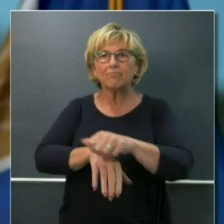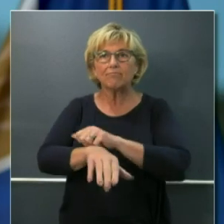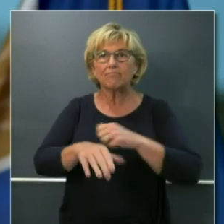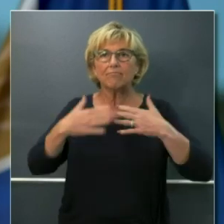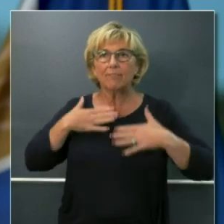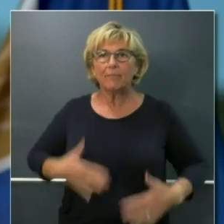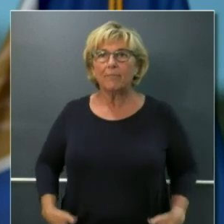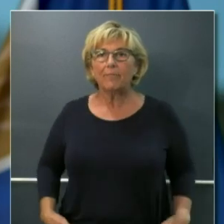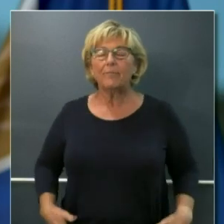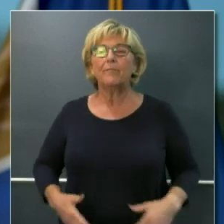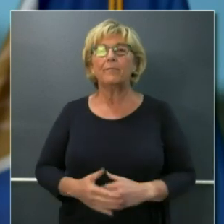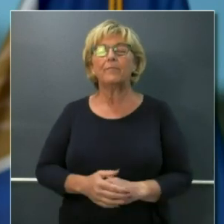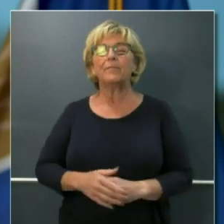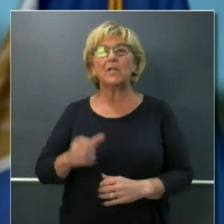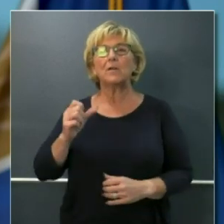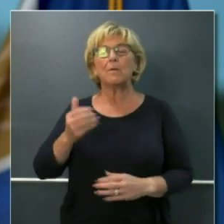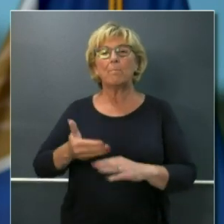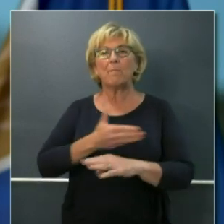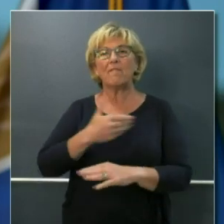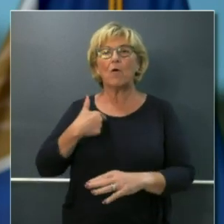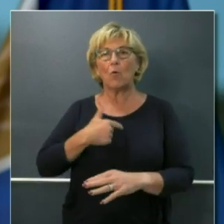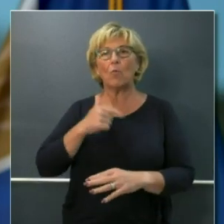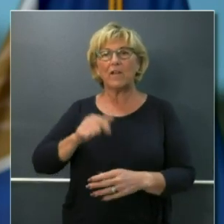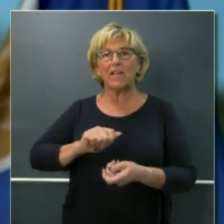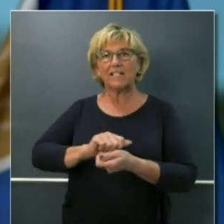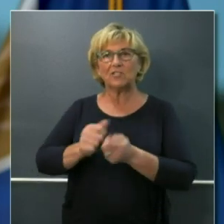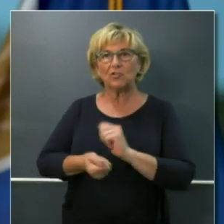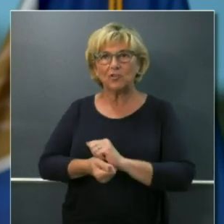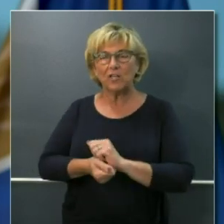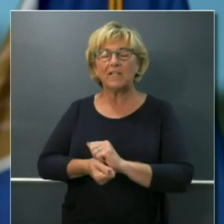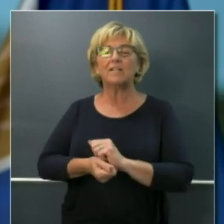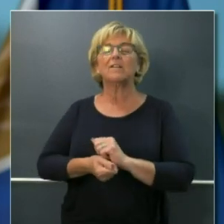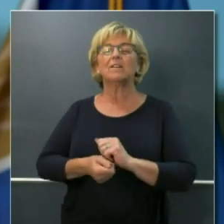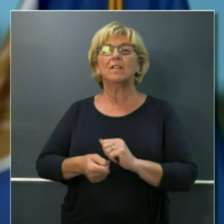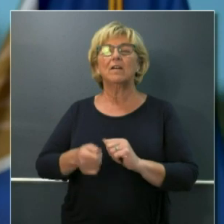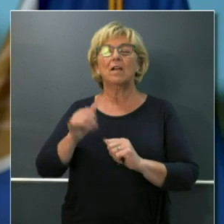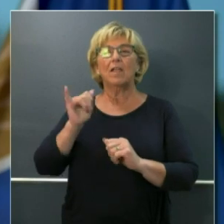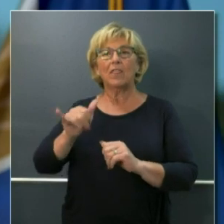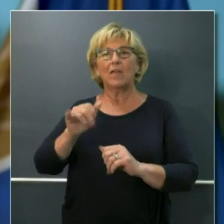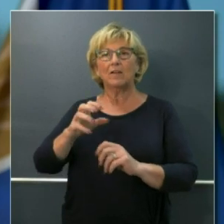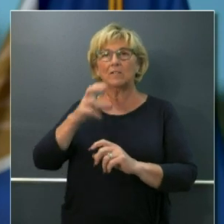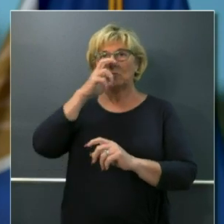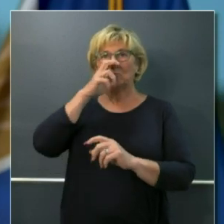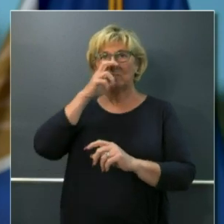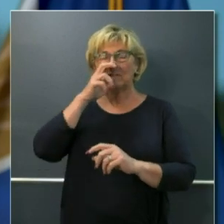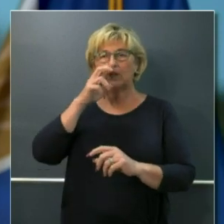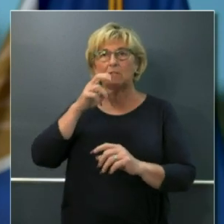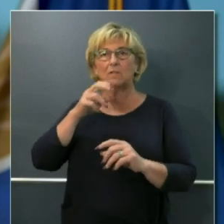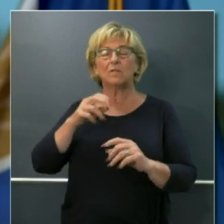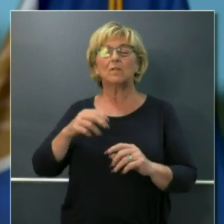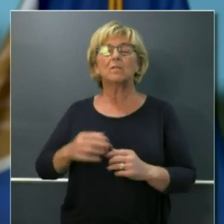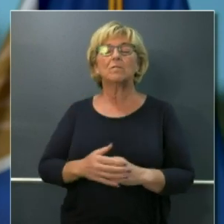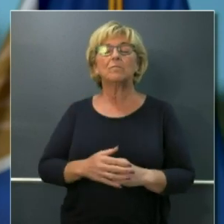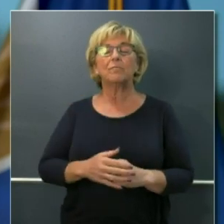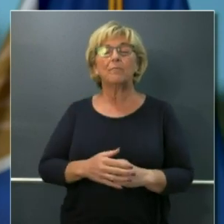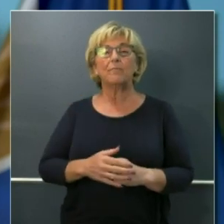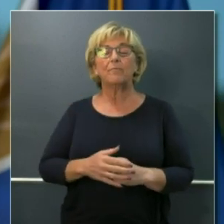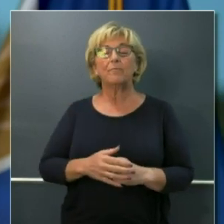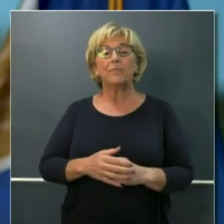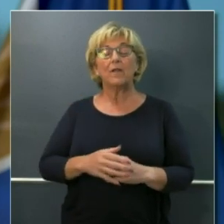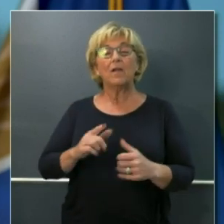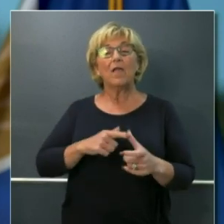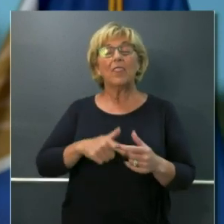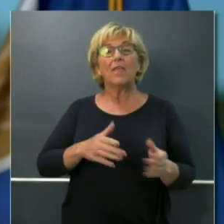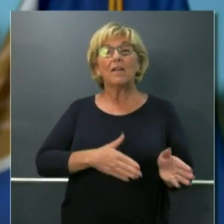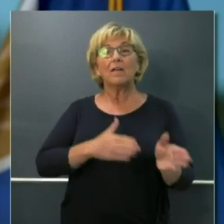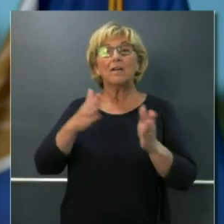forward with modifications of the stay-at-home for businesses as one example. As we move into